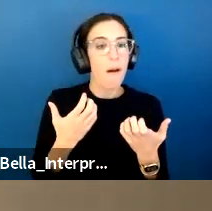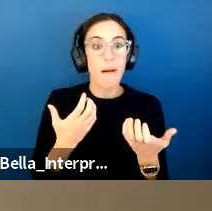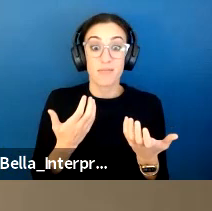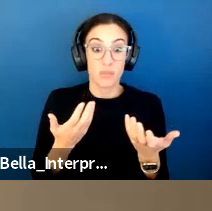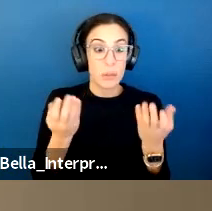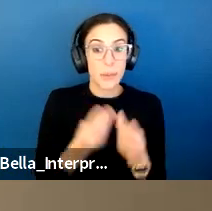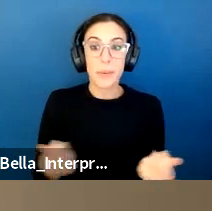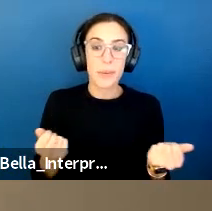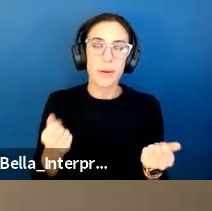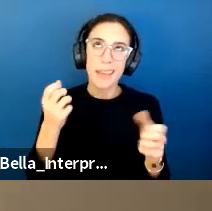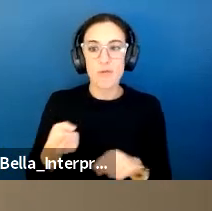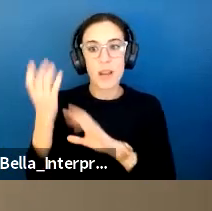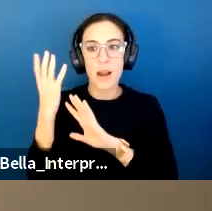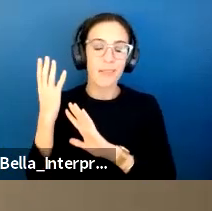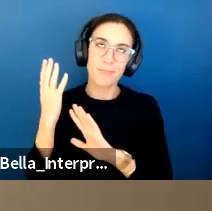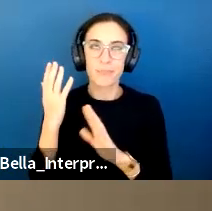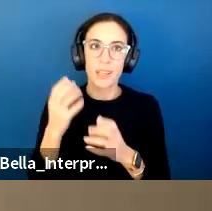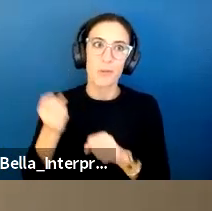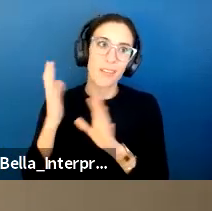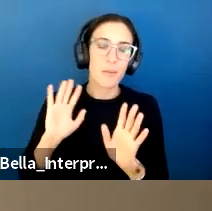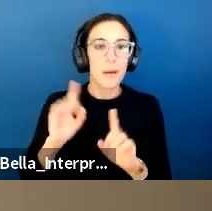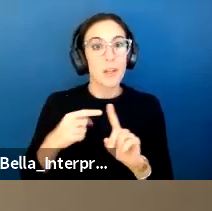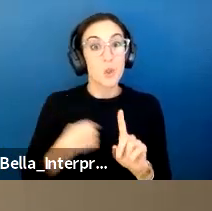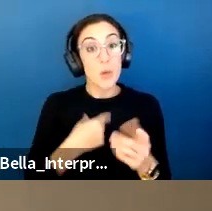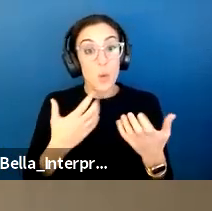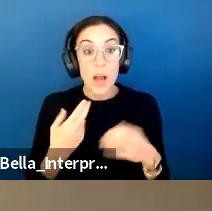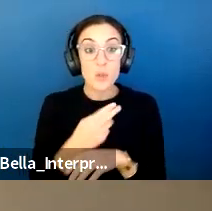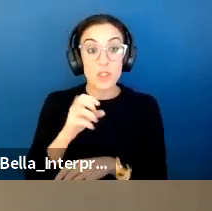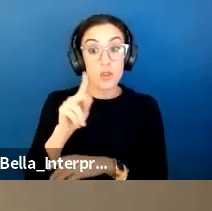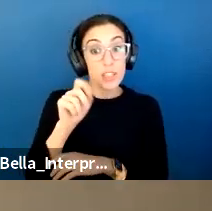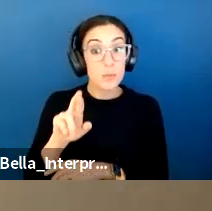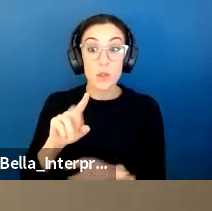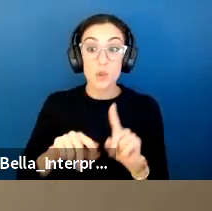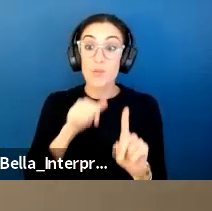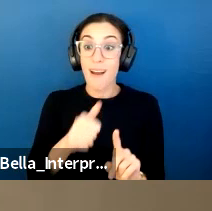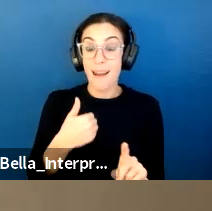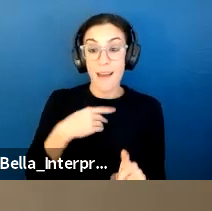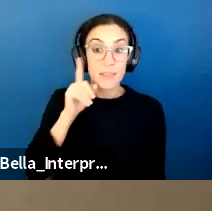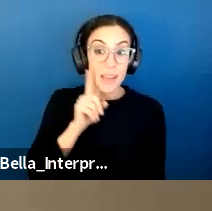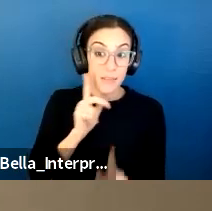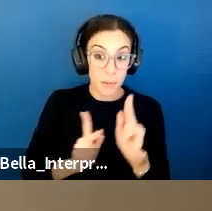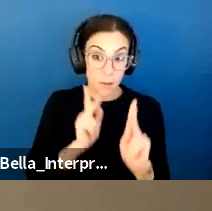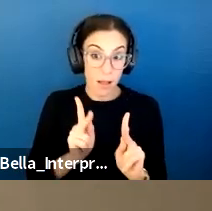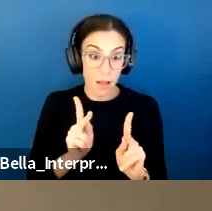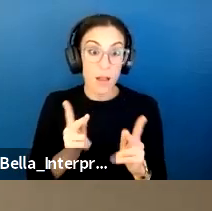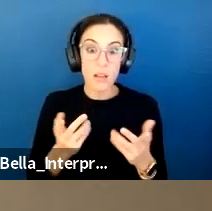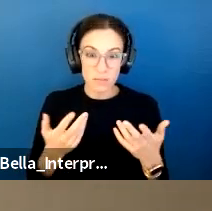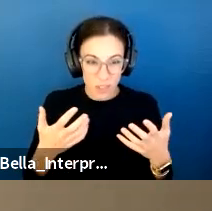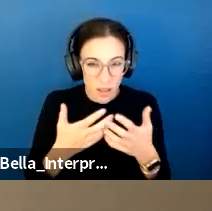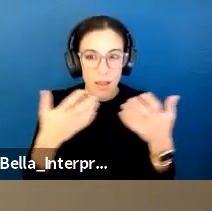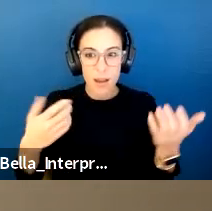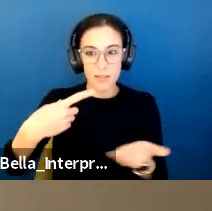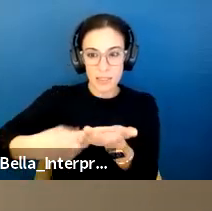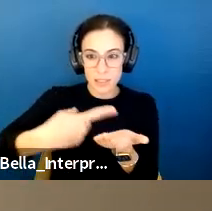have, do we want to use CRISPR to not have deaf people? There's a lot of